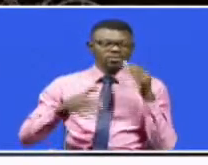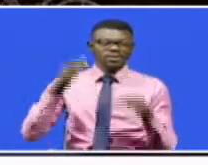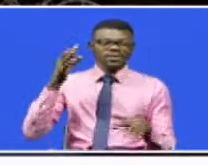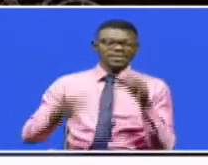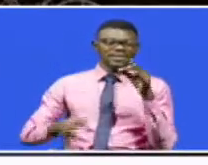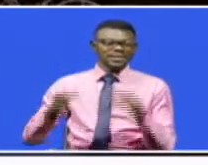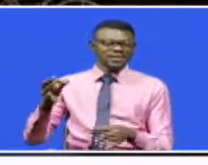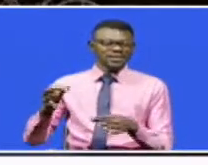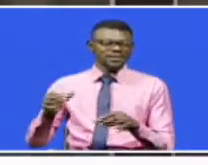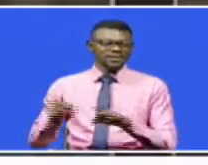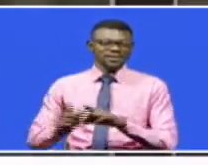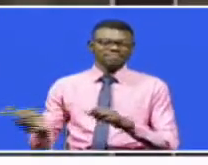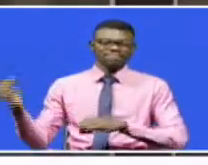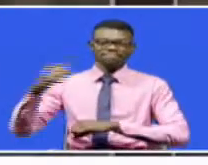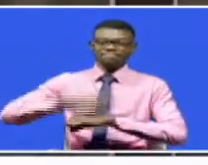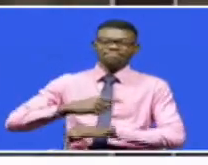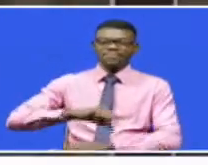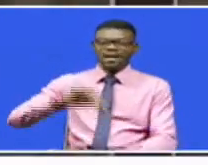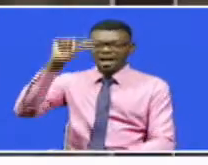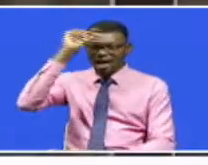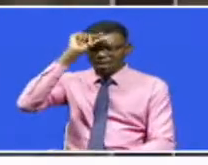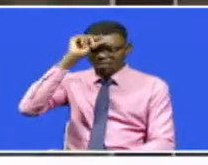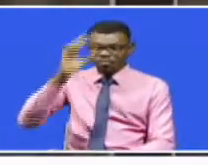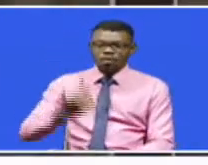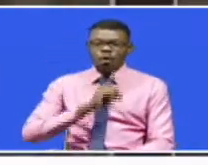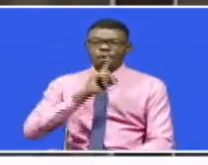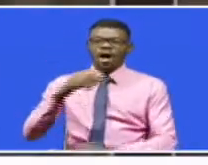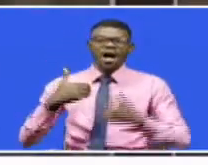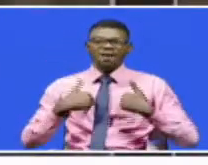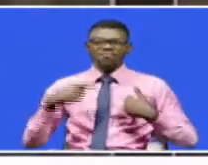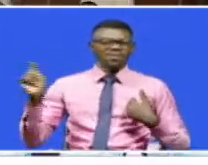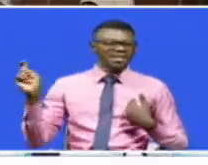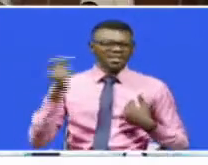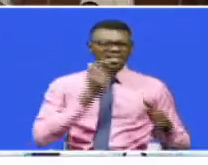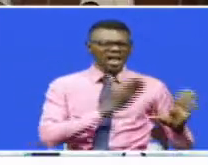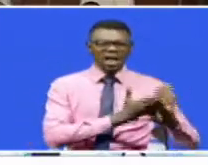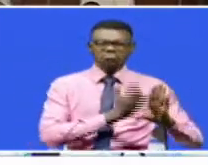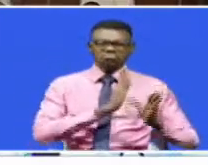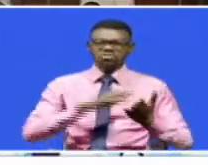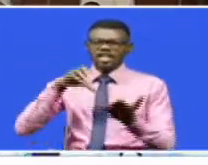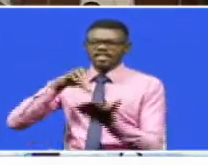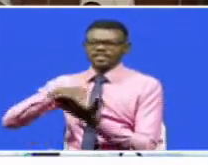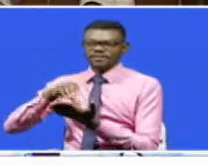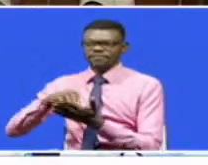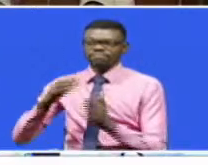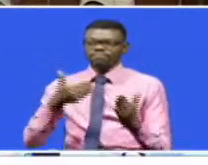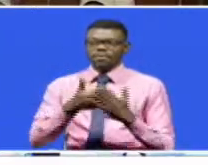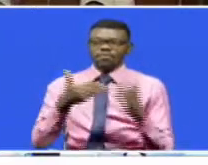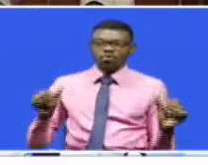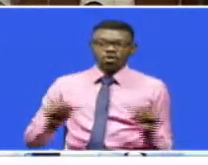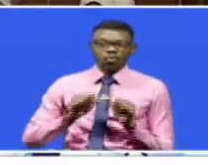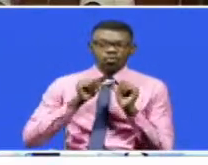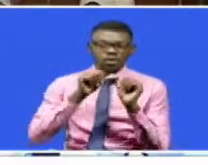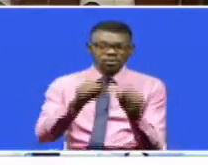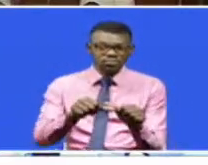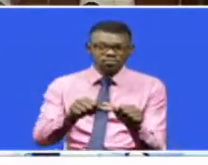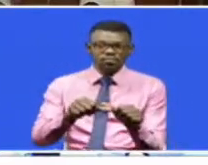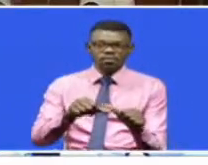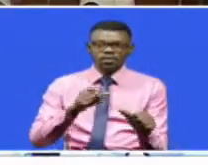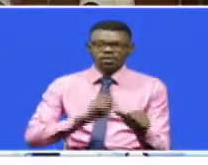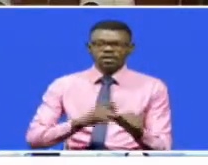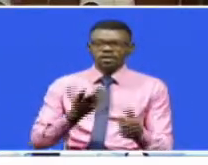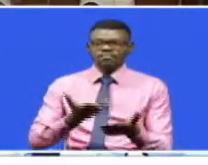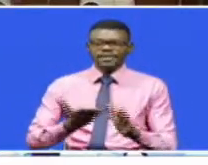Kenyan government issued its ultimatum. Kenya withdrew from the maritime case hours before proceedings began after